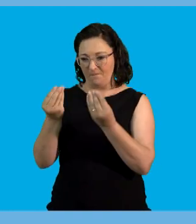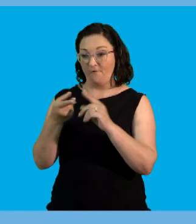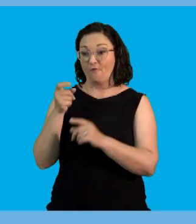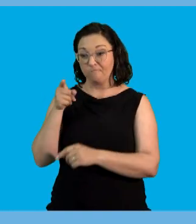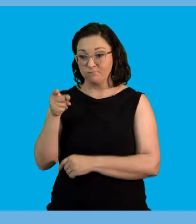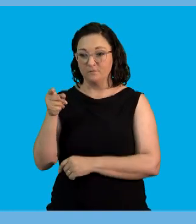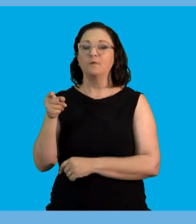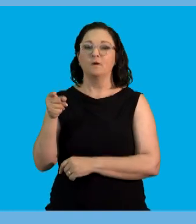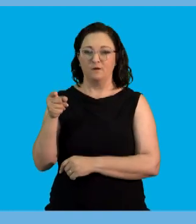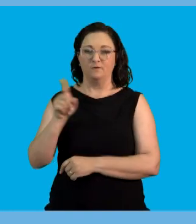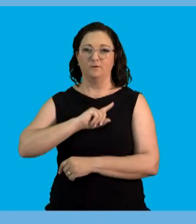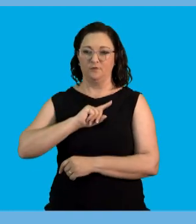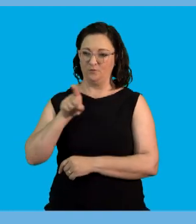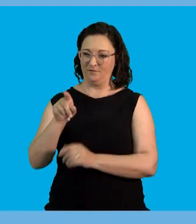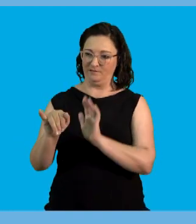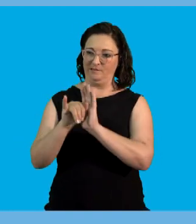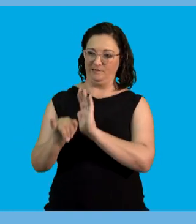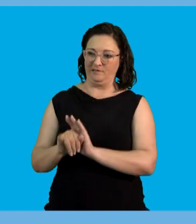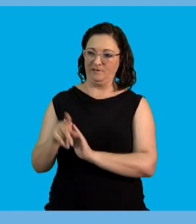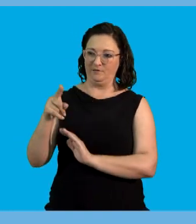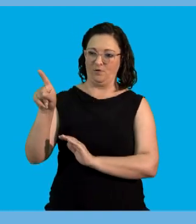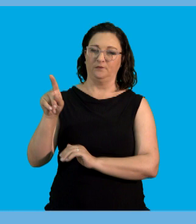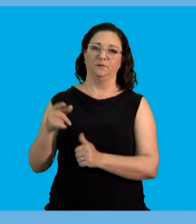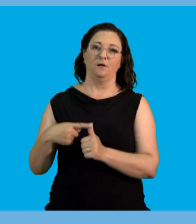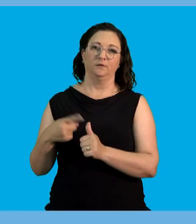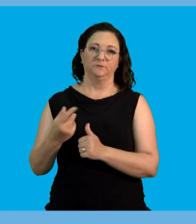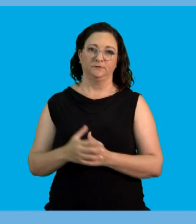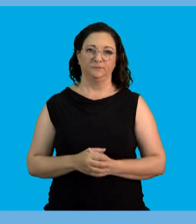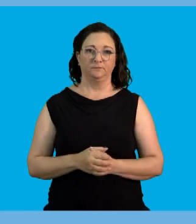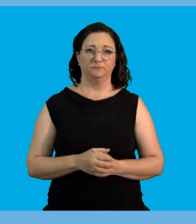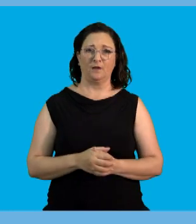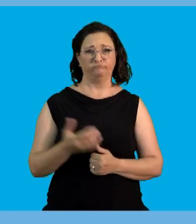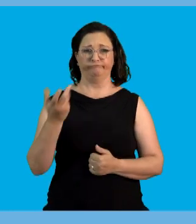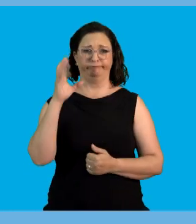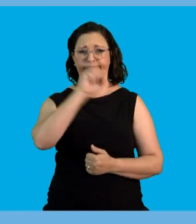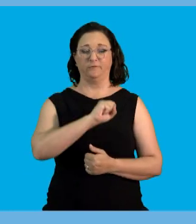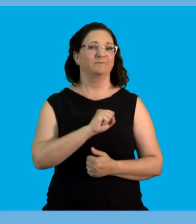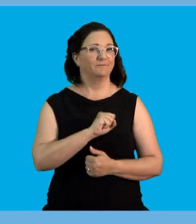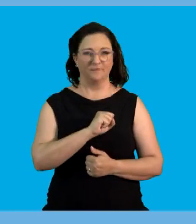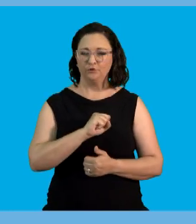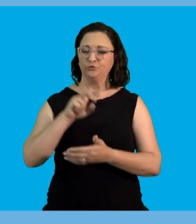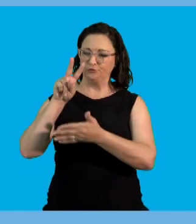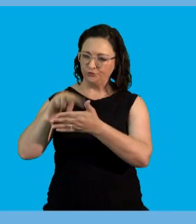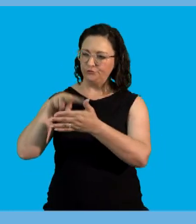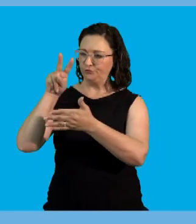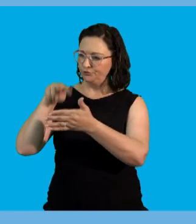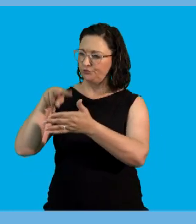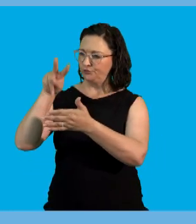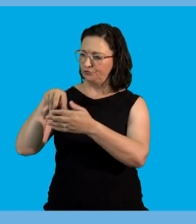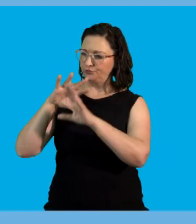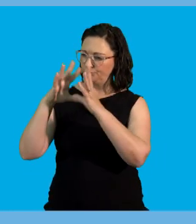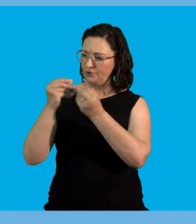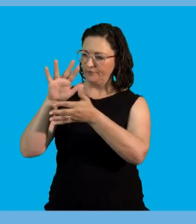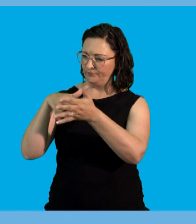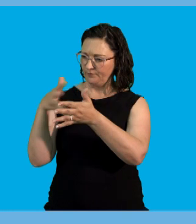us the correct expansion of each of those materials. So we're not guessing, we are reading every information that we